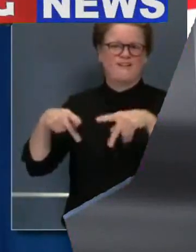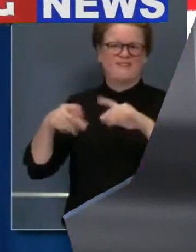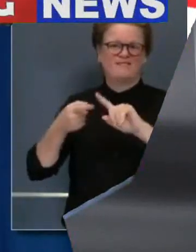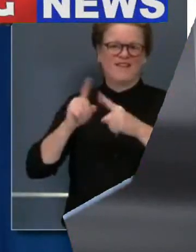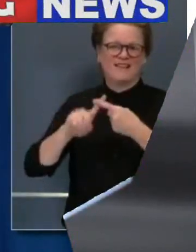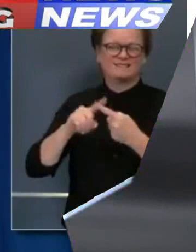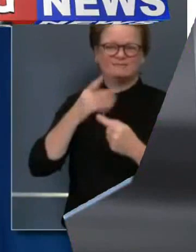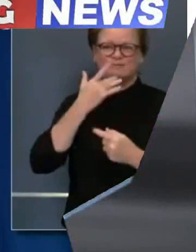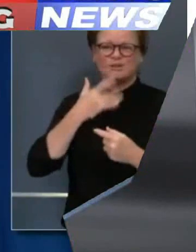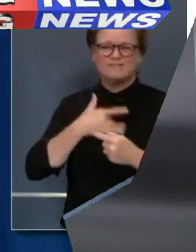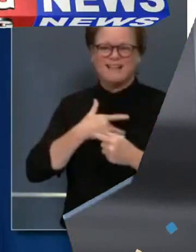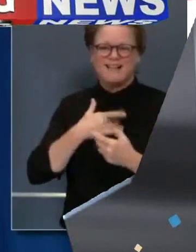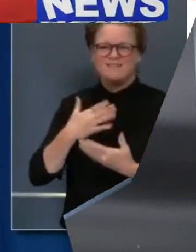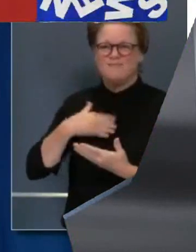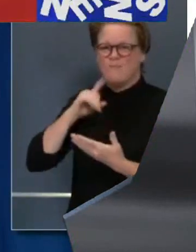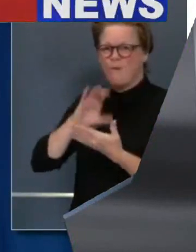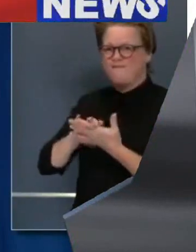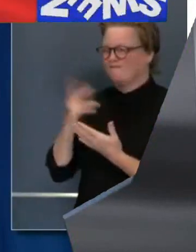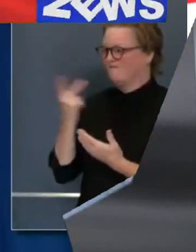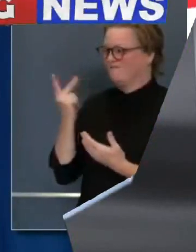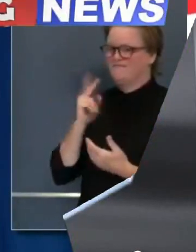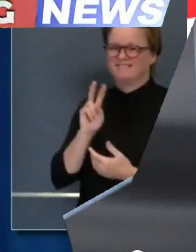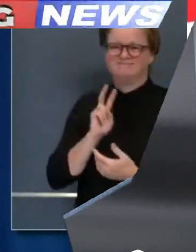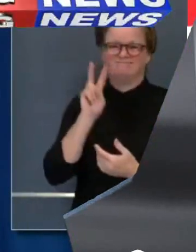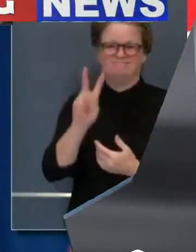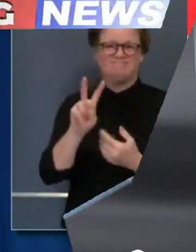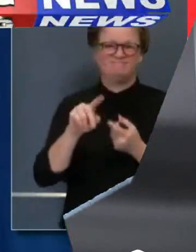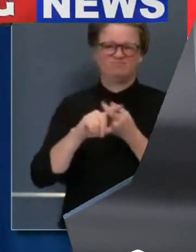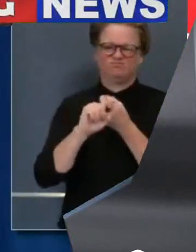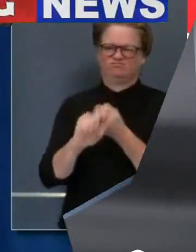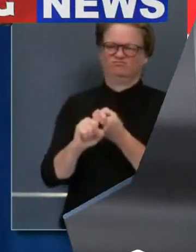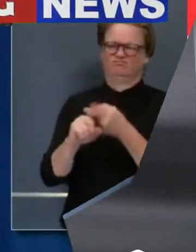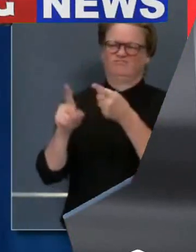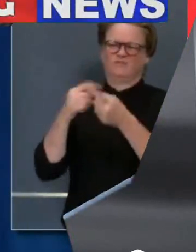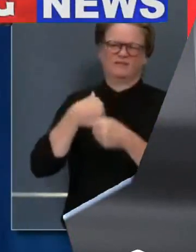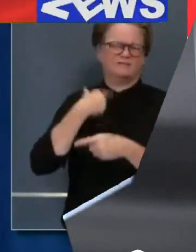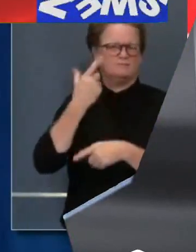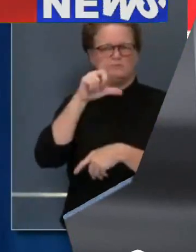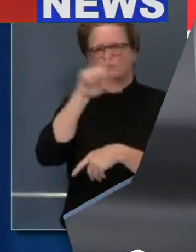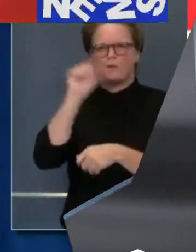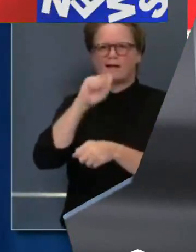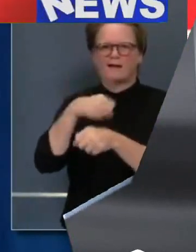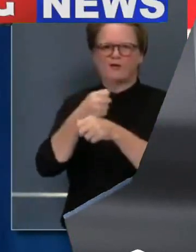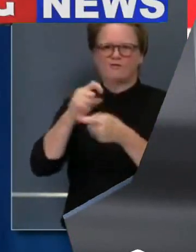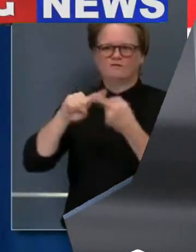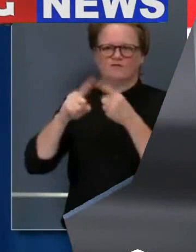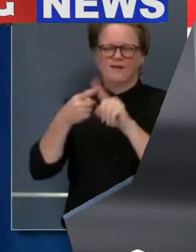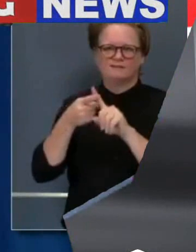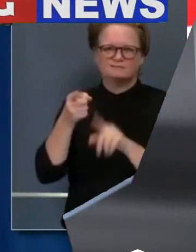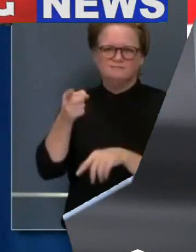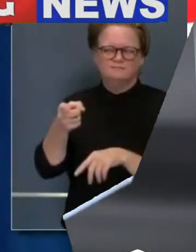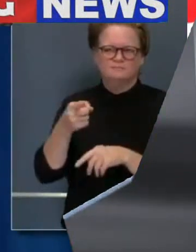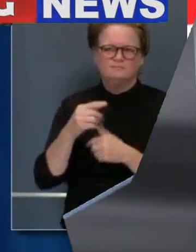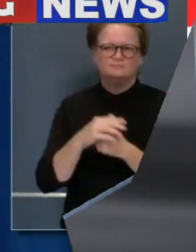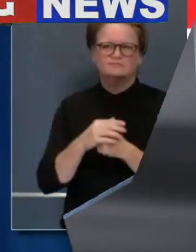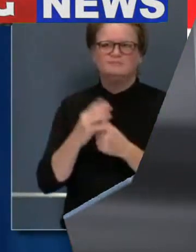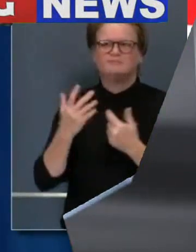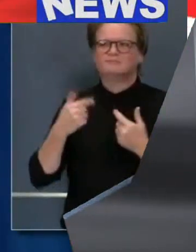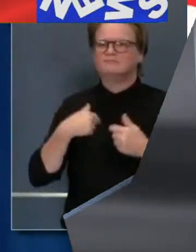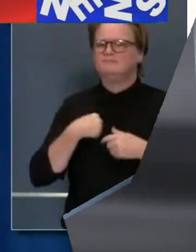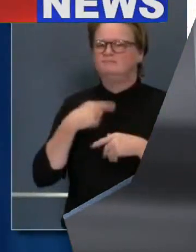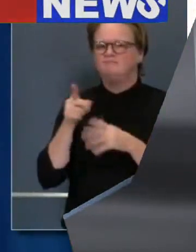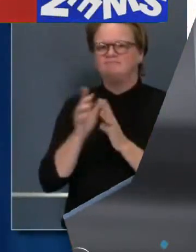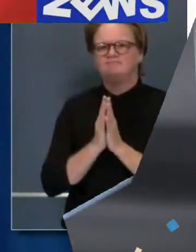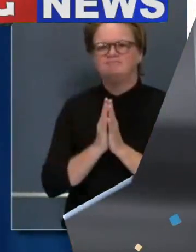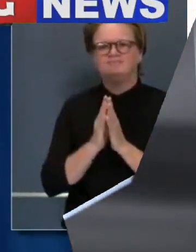20 years, and a friend that had, put a lot of time and energy into his 50th birthday. It was in